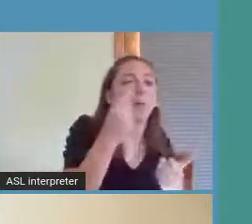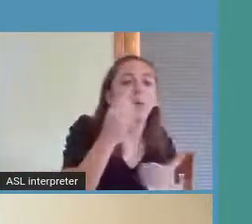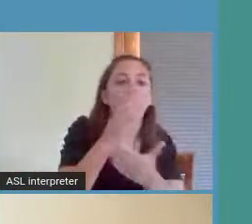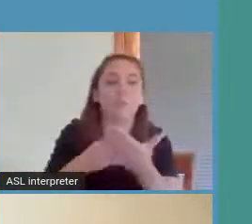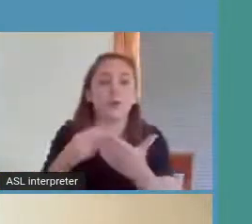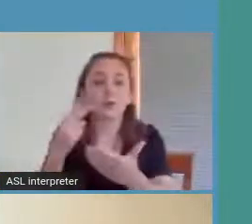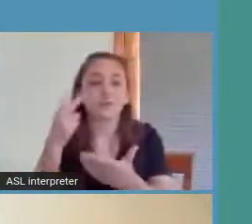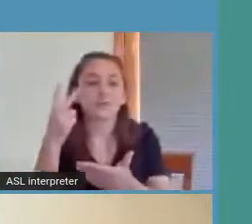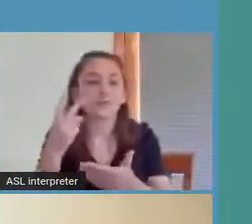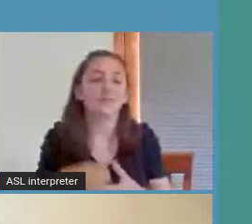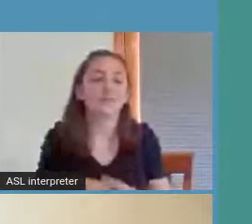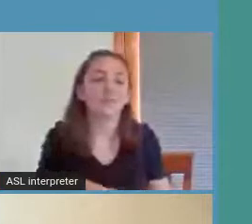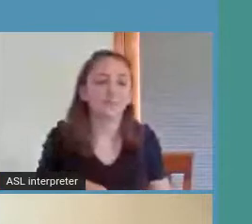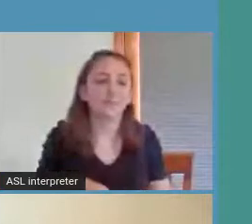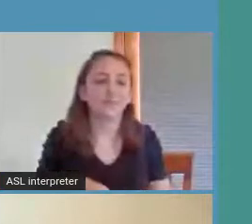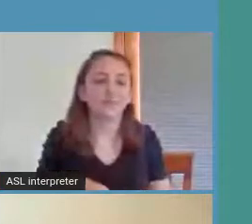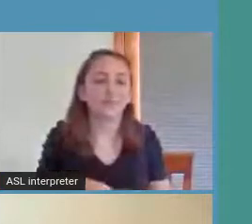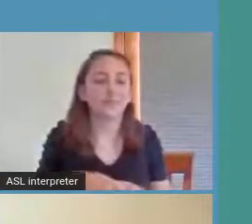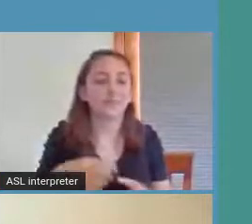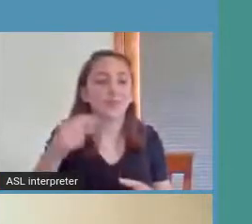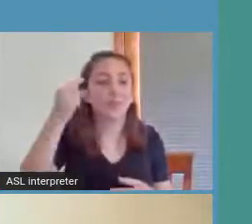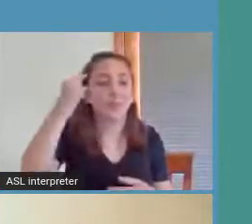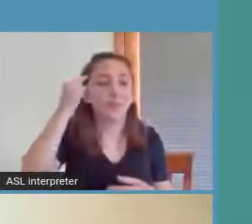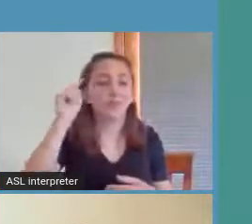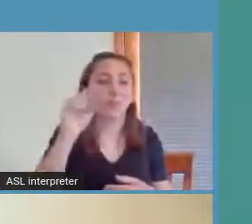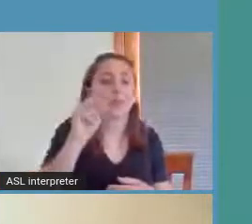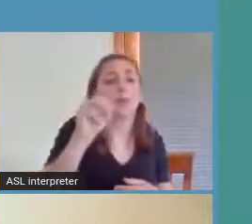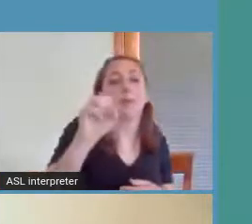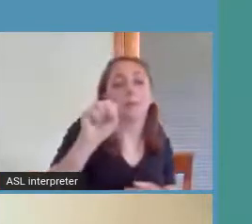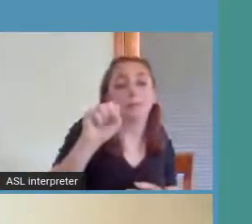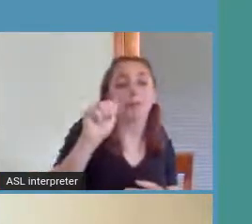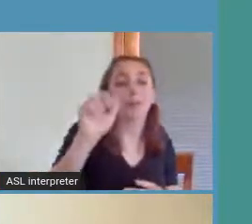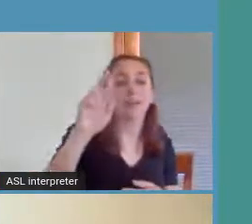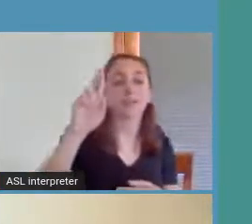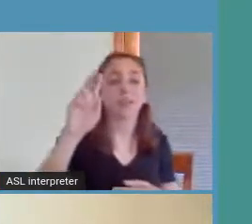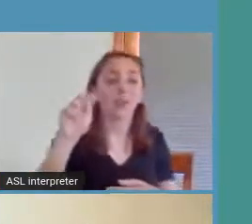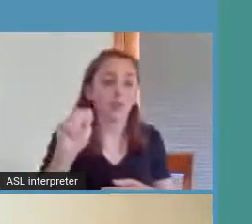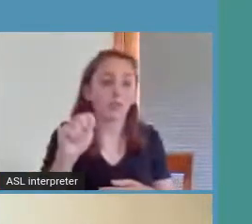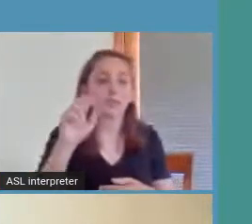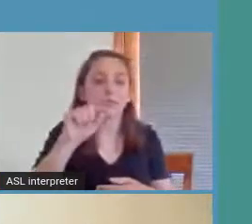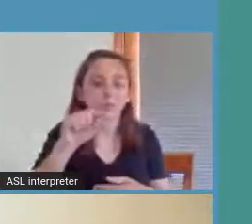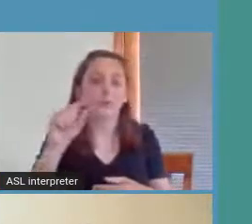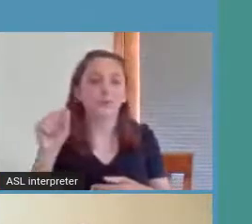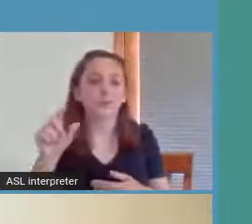show for the MassArt 2020 MFA thesis show.